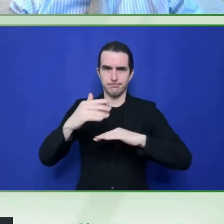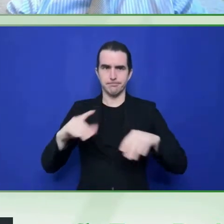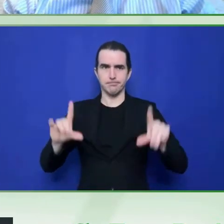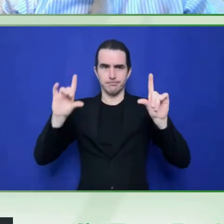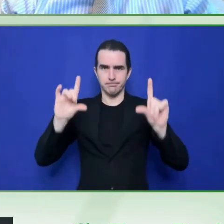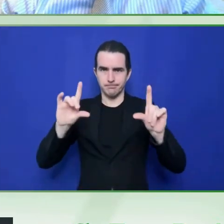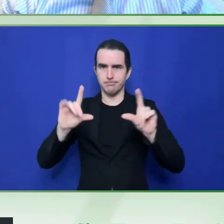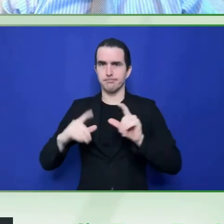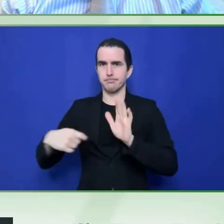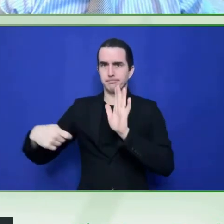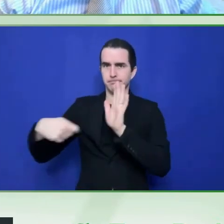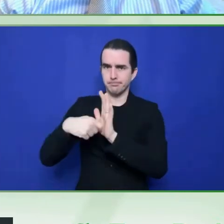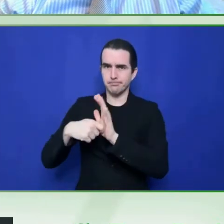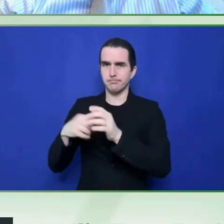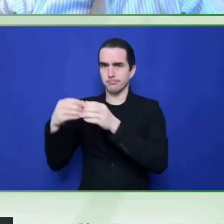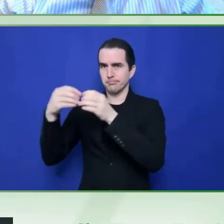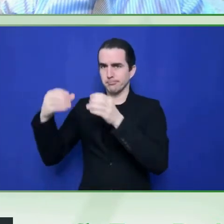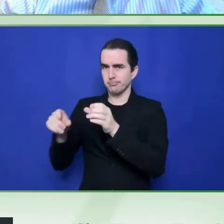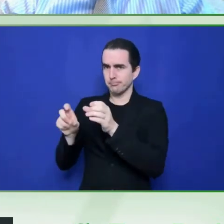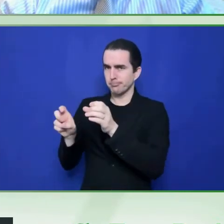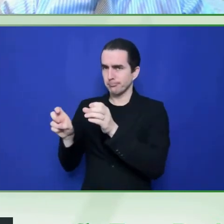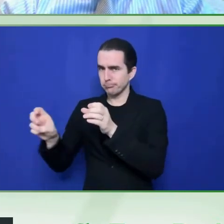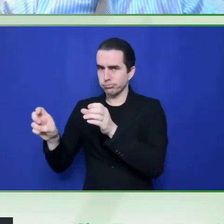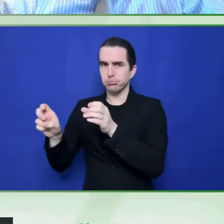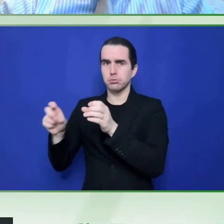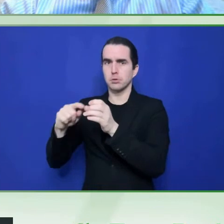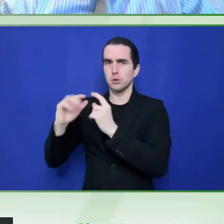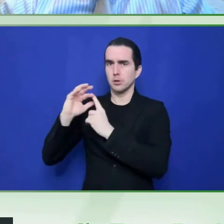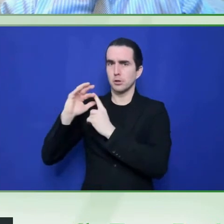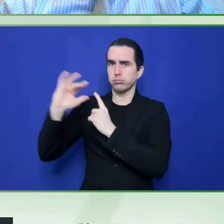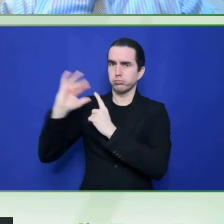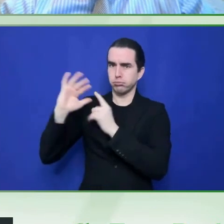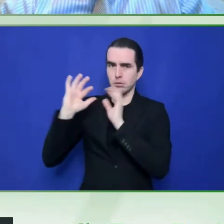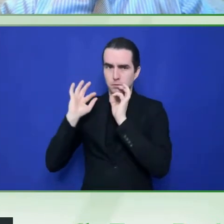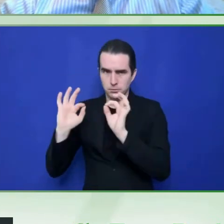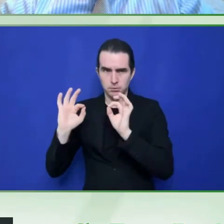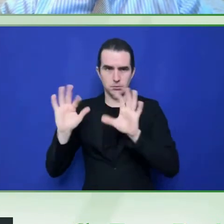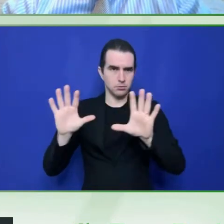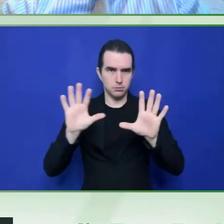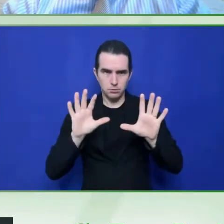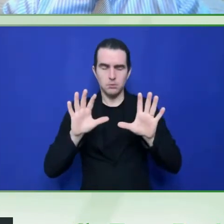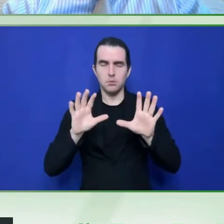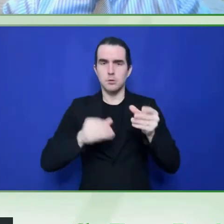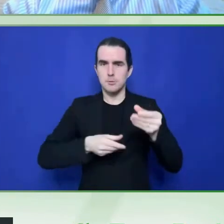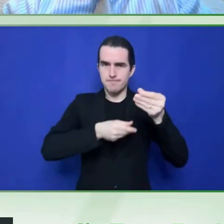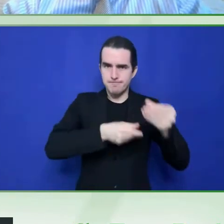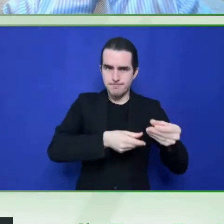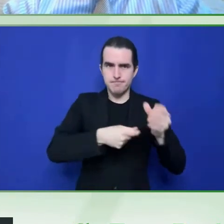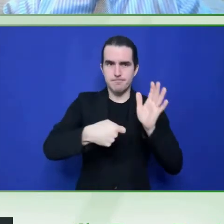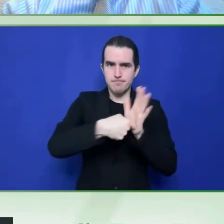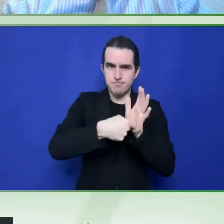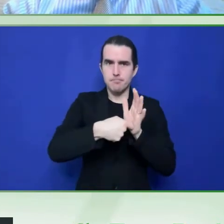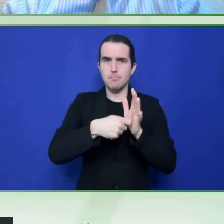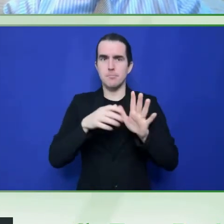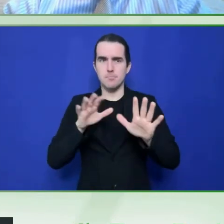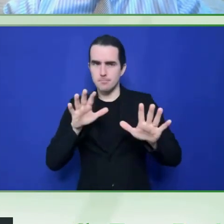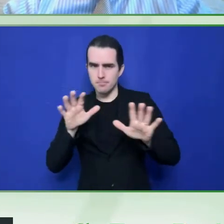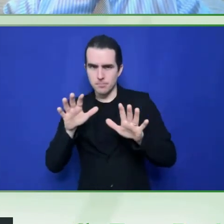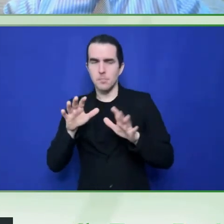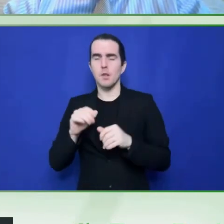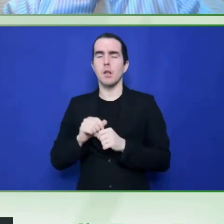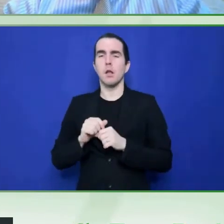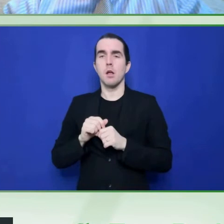For persons with disability, we tailor-made or curated content for them to remain fit, and we actually